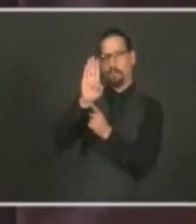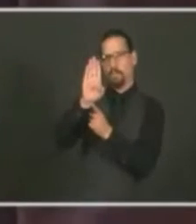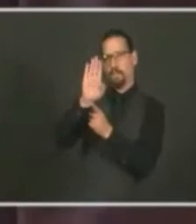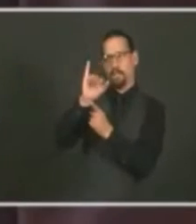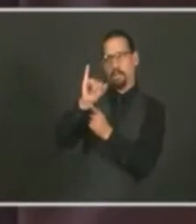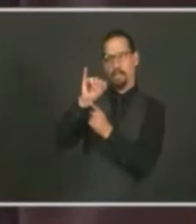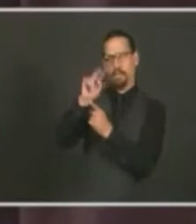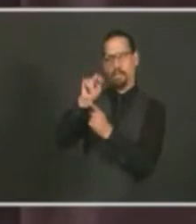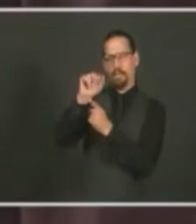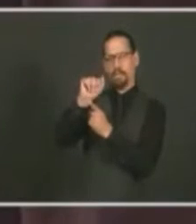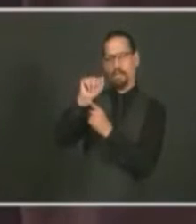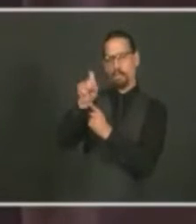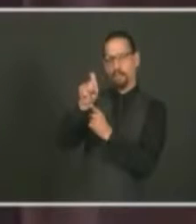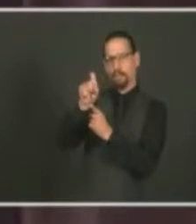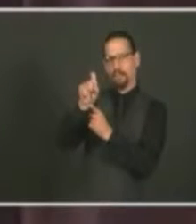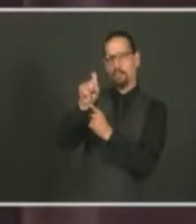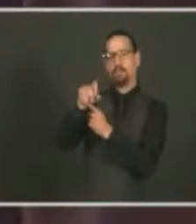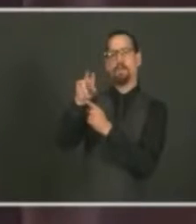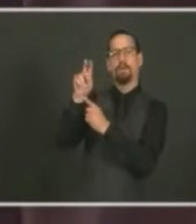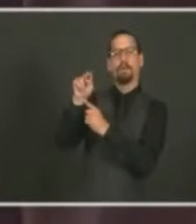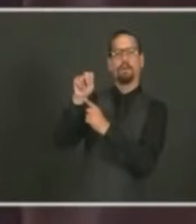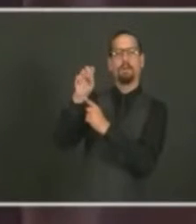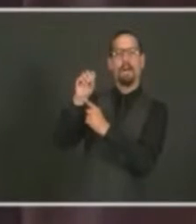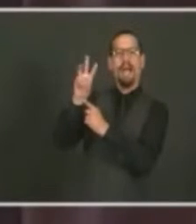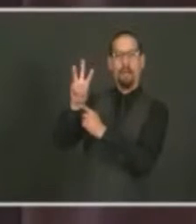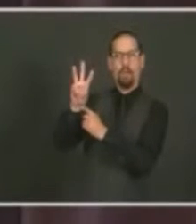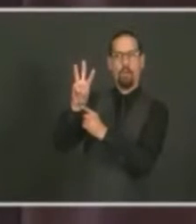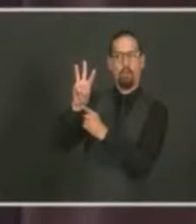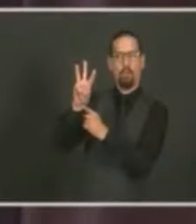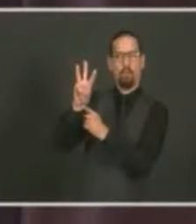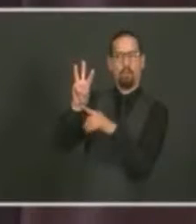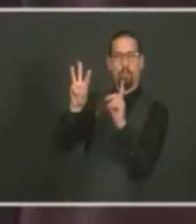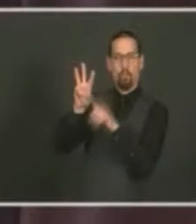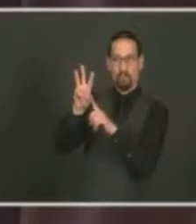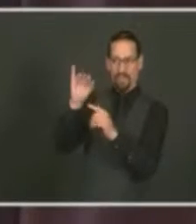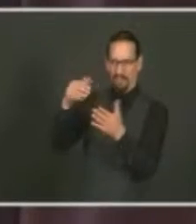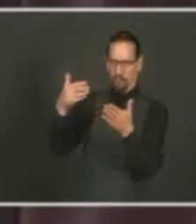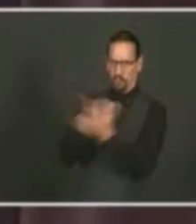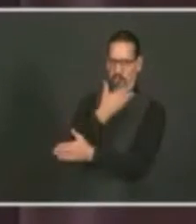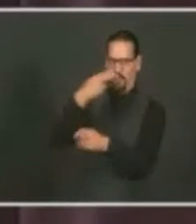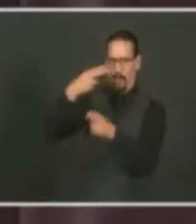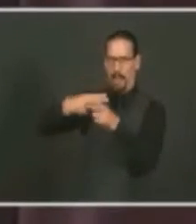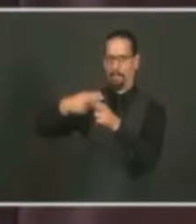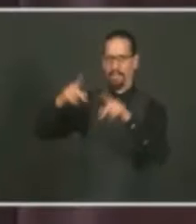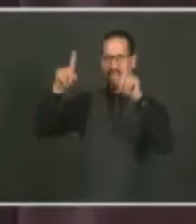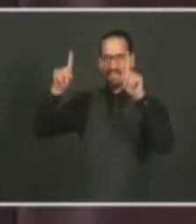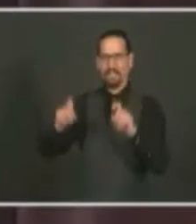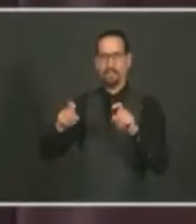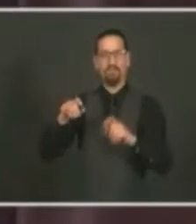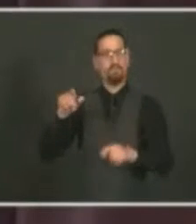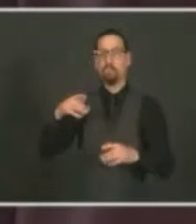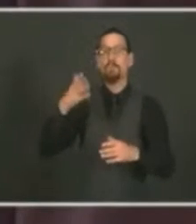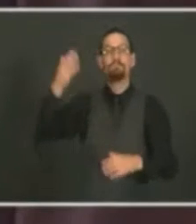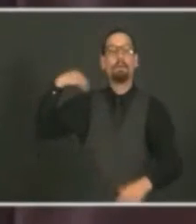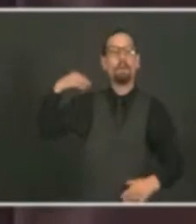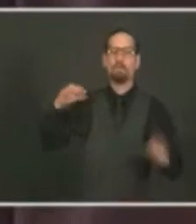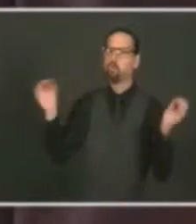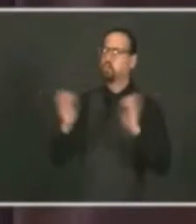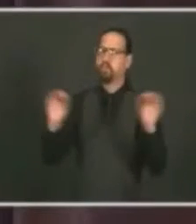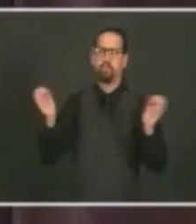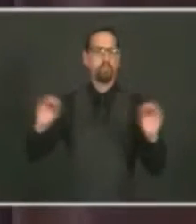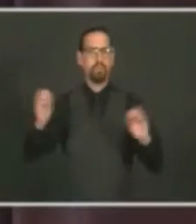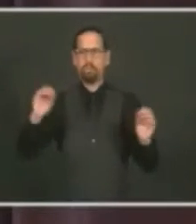The Binax Now is a completely different kind of a test from anything that we've been using. It doesn't require a